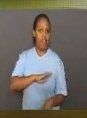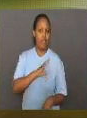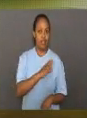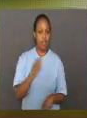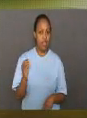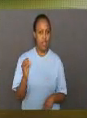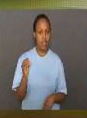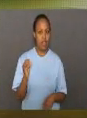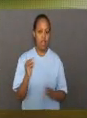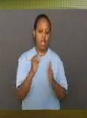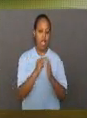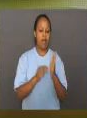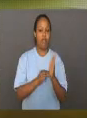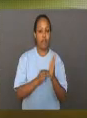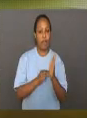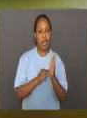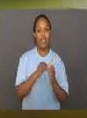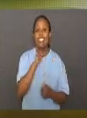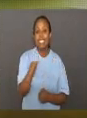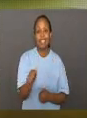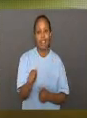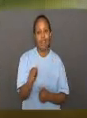from unethical behavior.